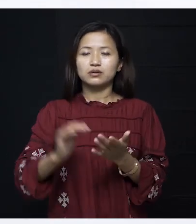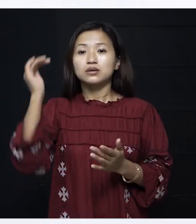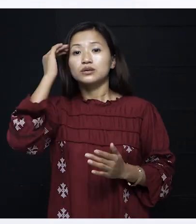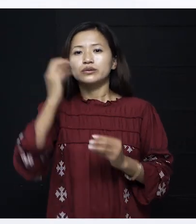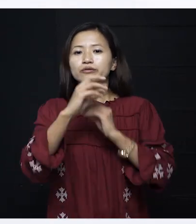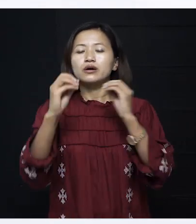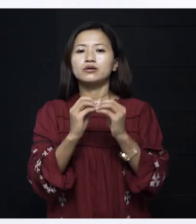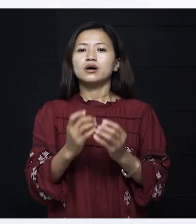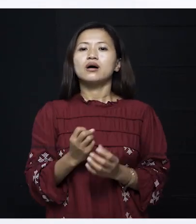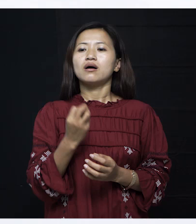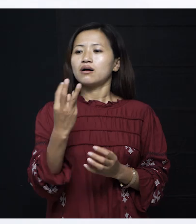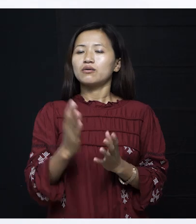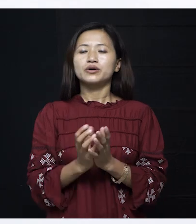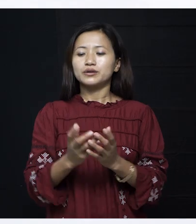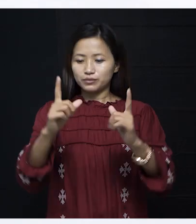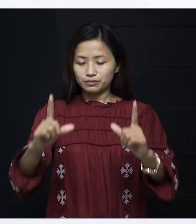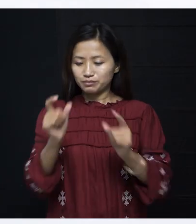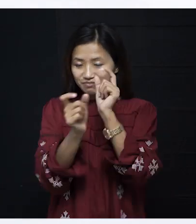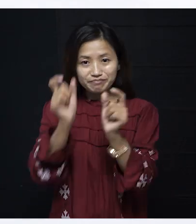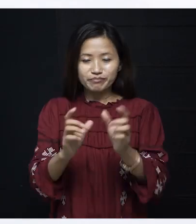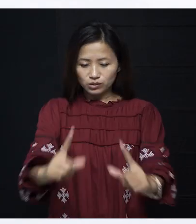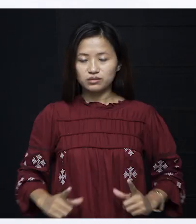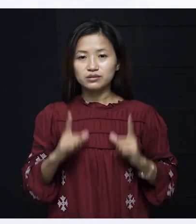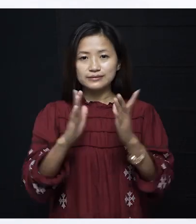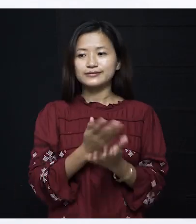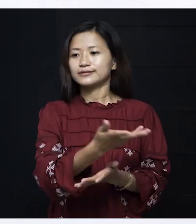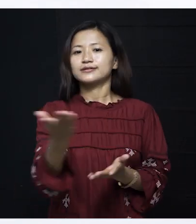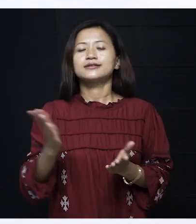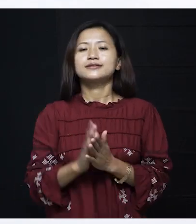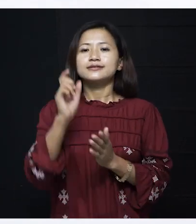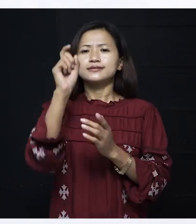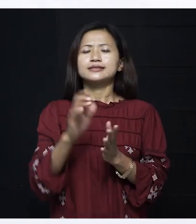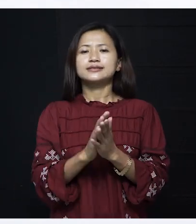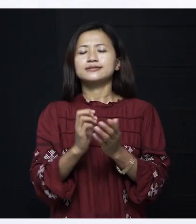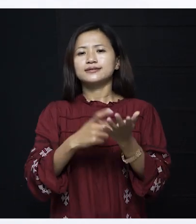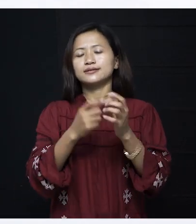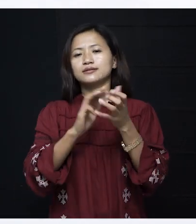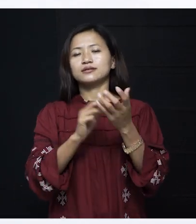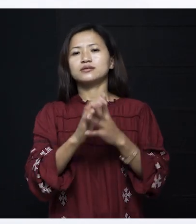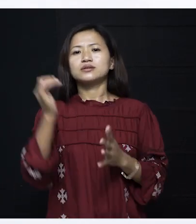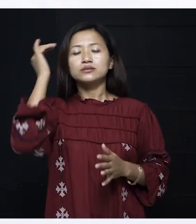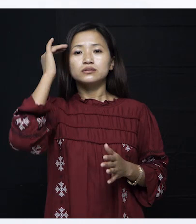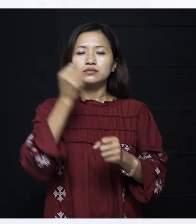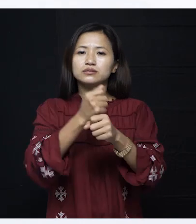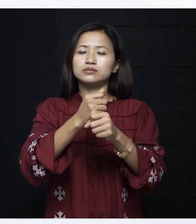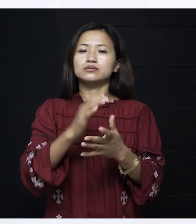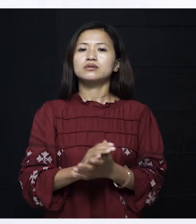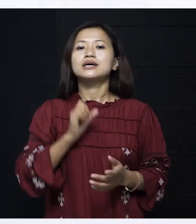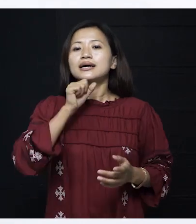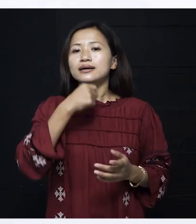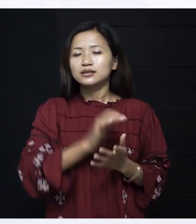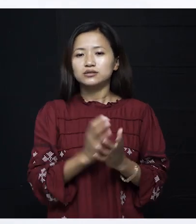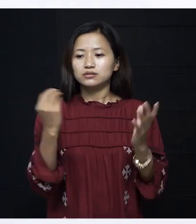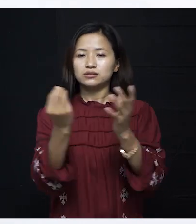knowing about how many people are living there, okay, it is also very necessary for the government to know about the age